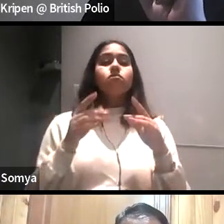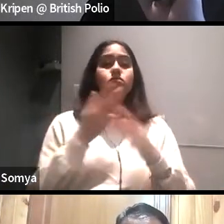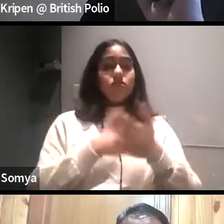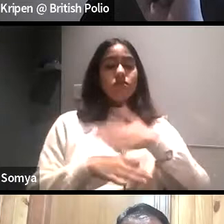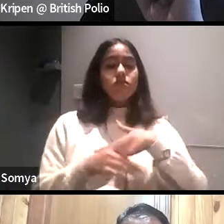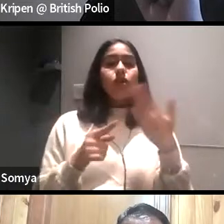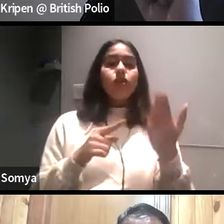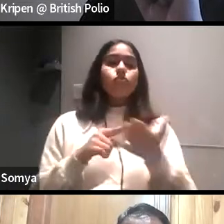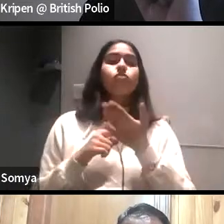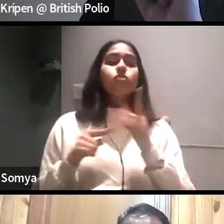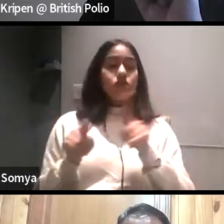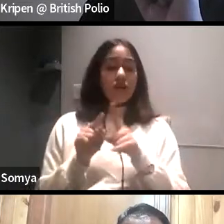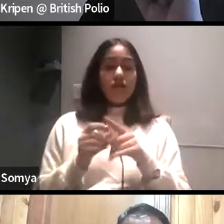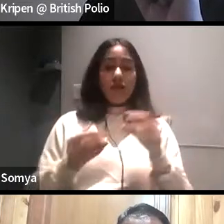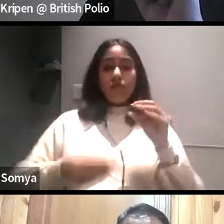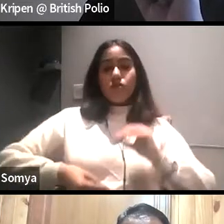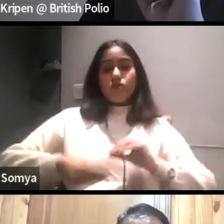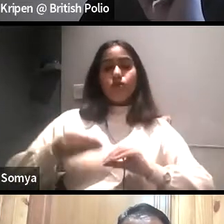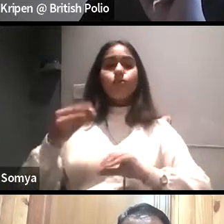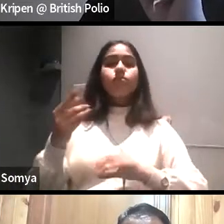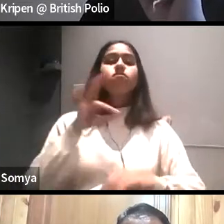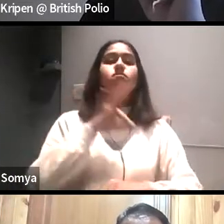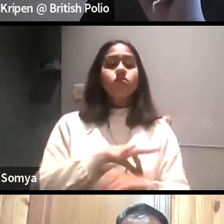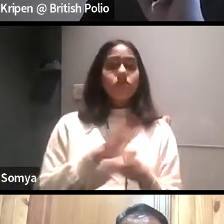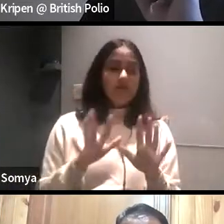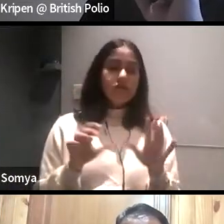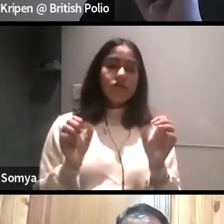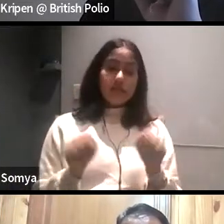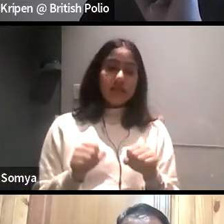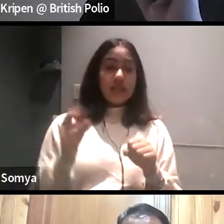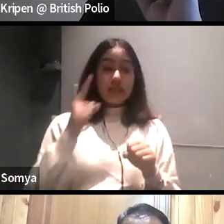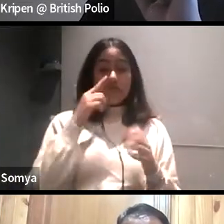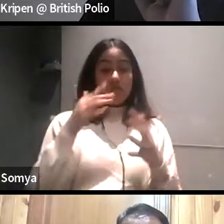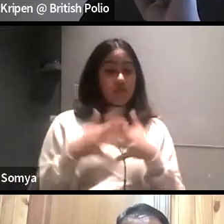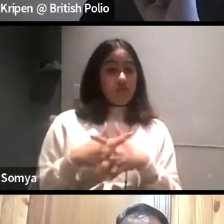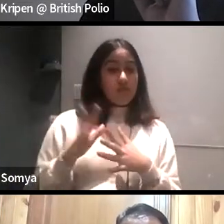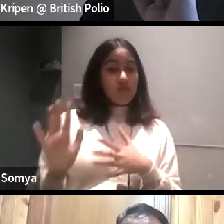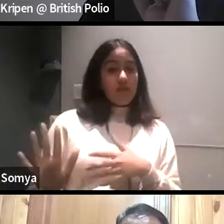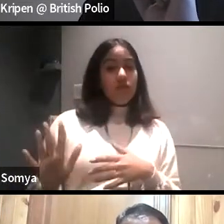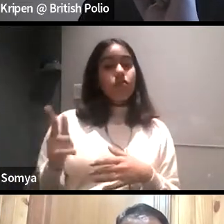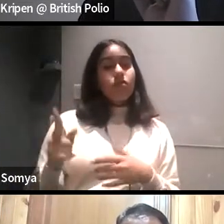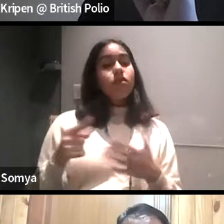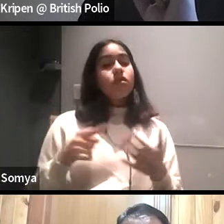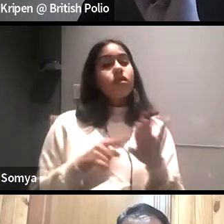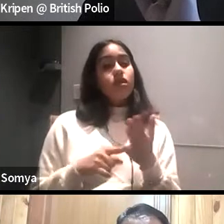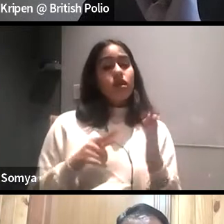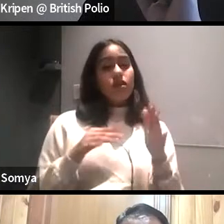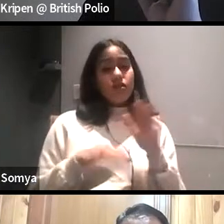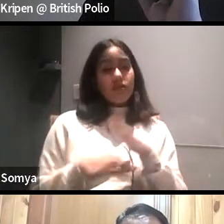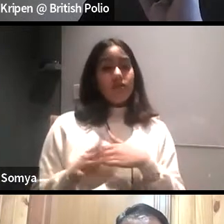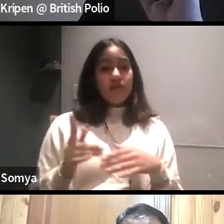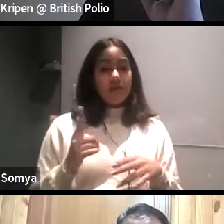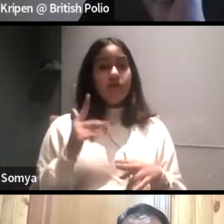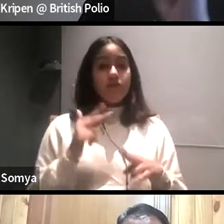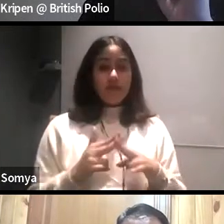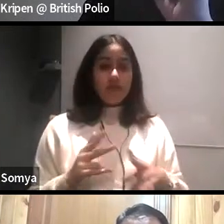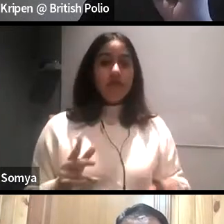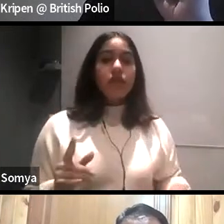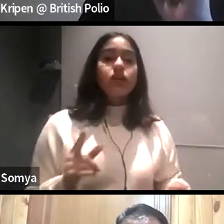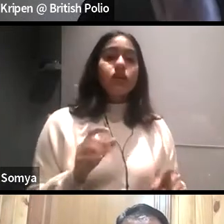she felt was more of a disadvantage than the fact she was a woman. So she went on that one. But I think until that